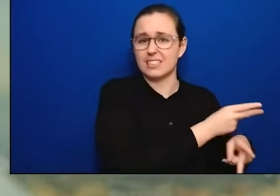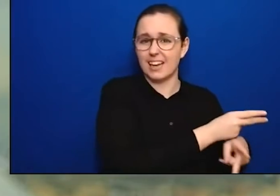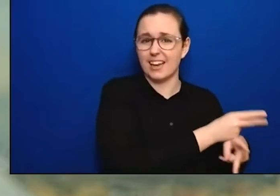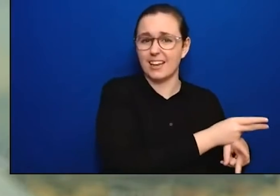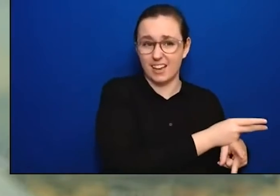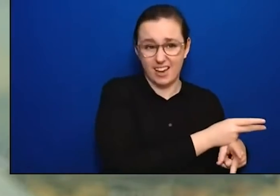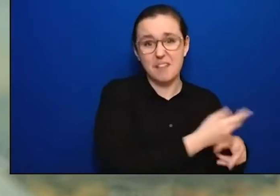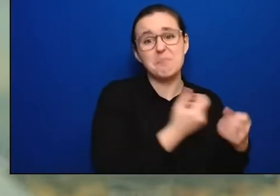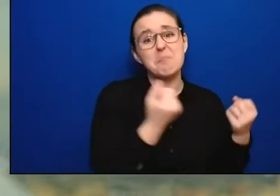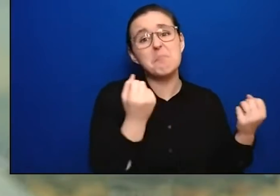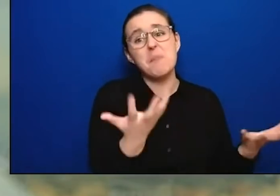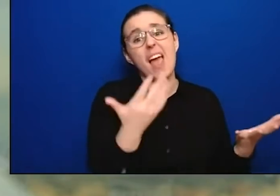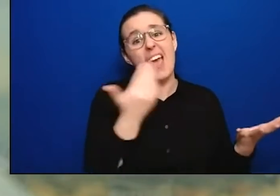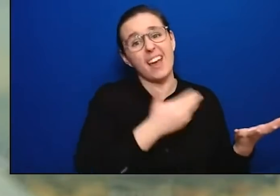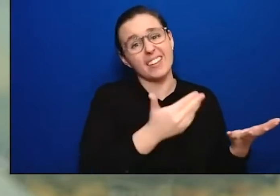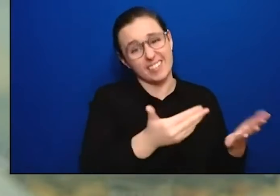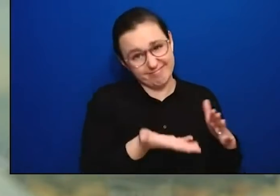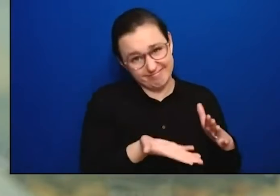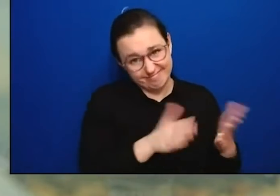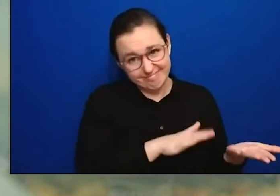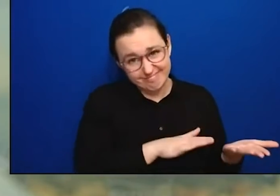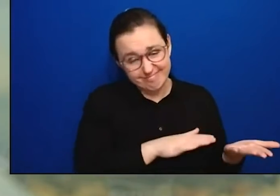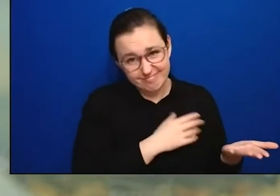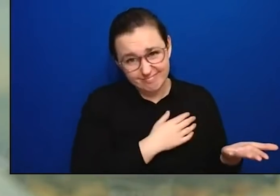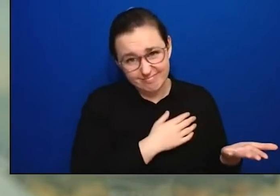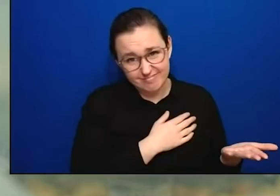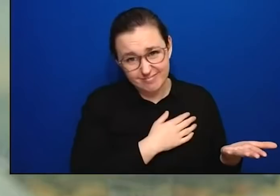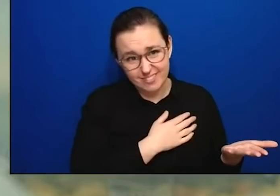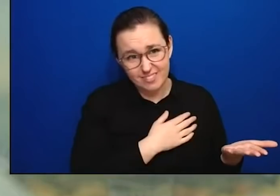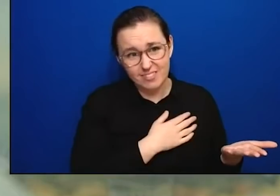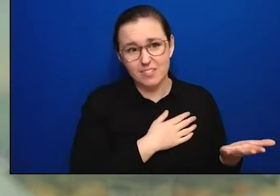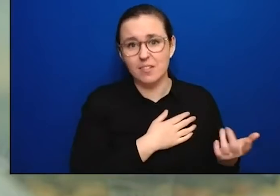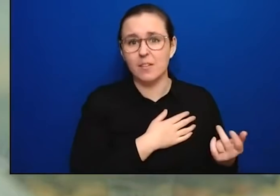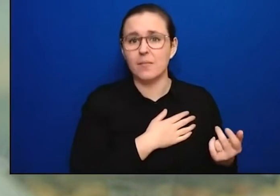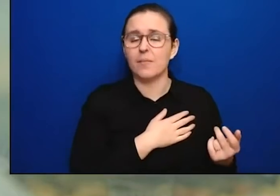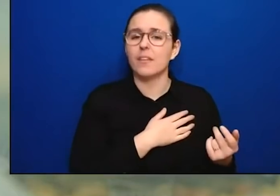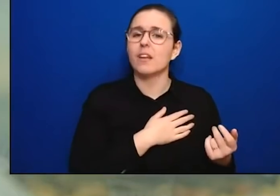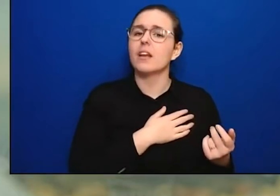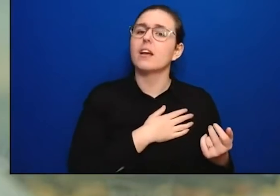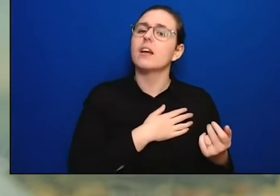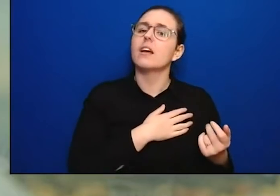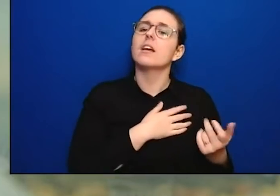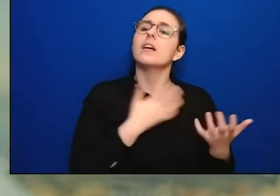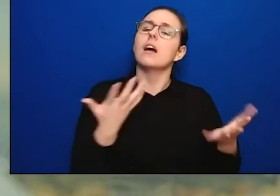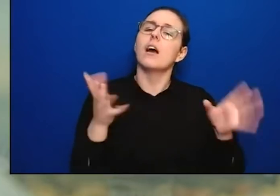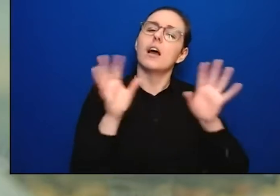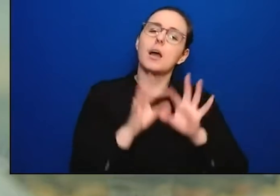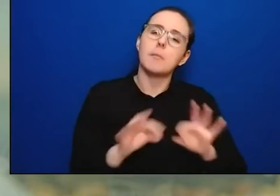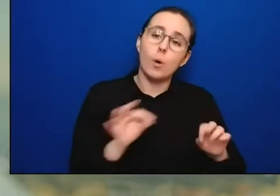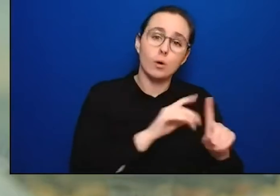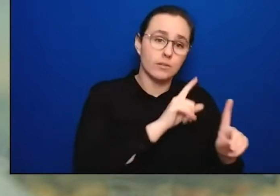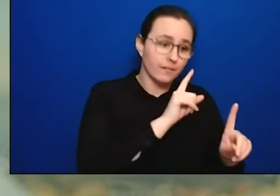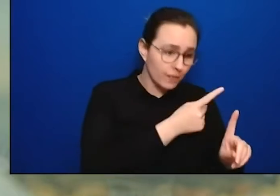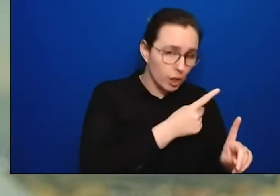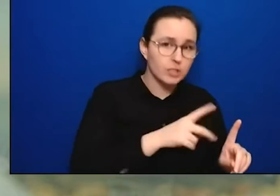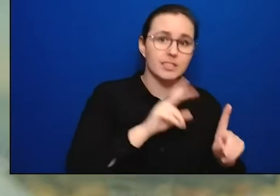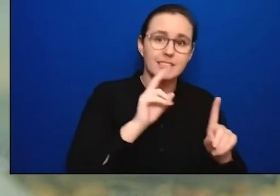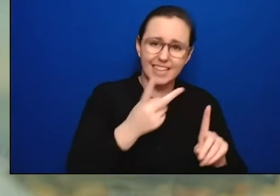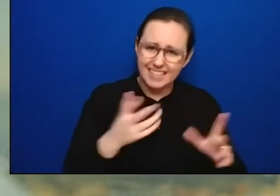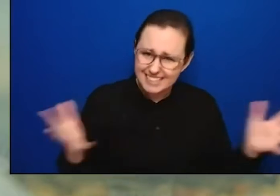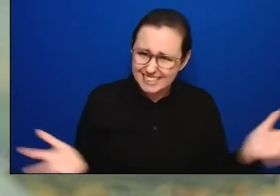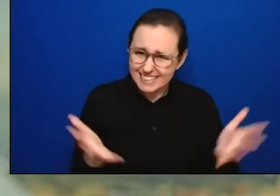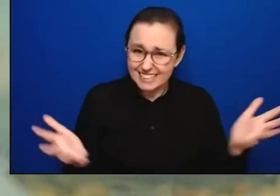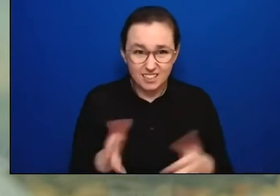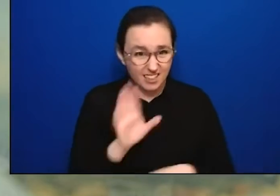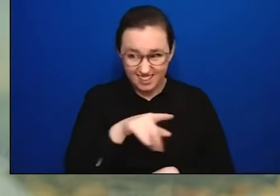their home to get critical care. In many cases, passing away, right? And so people need to get vaccinated,